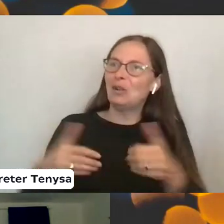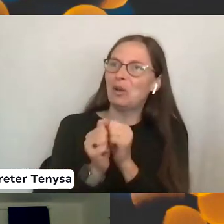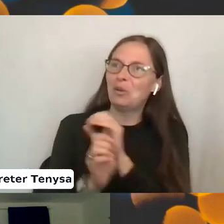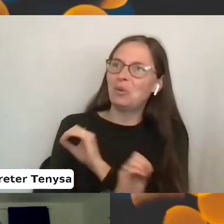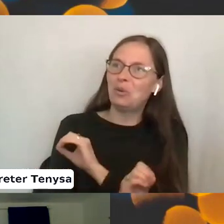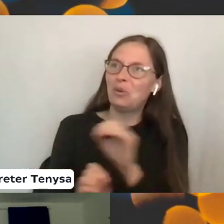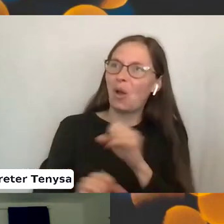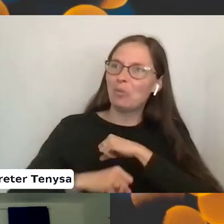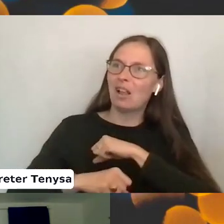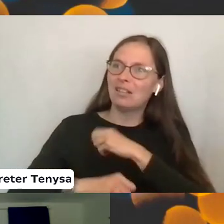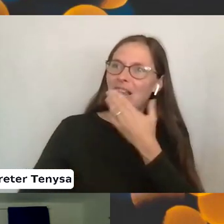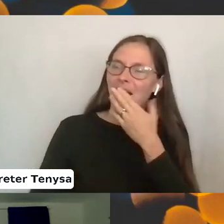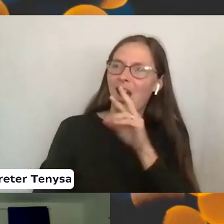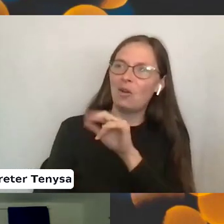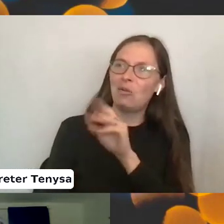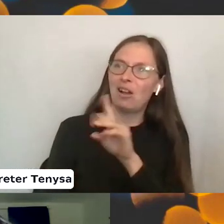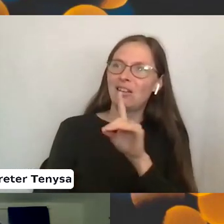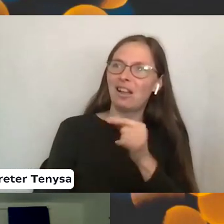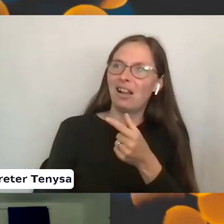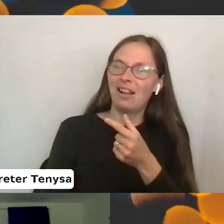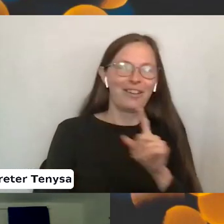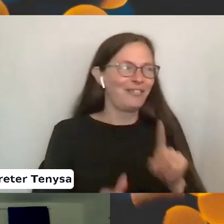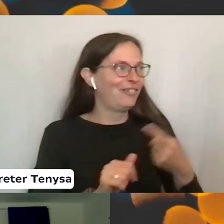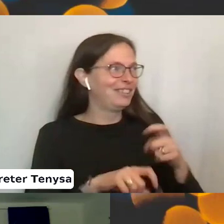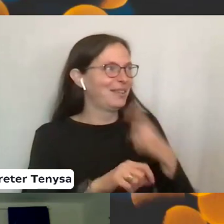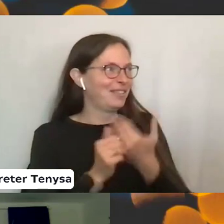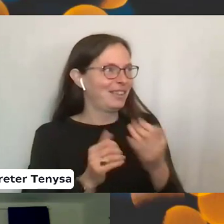First time for everything. All right, that's okay. Okay, go.